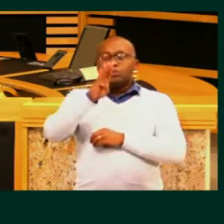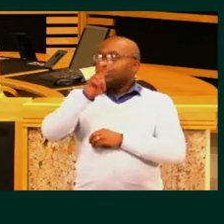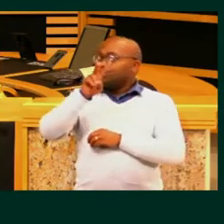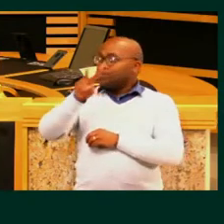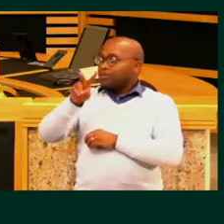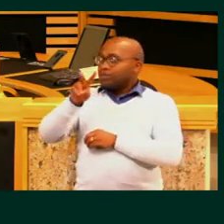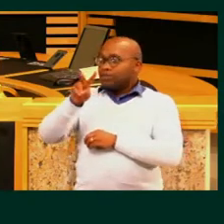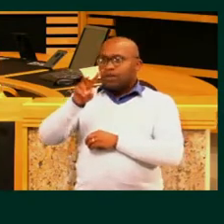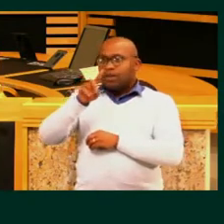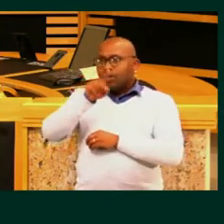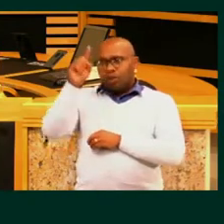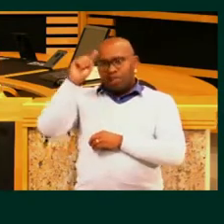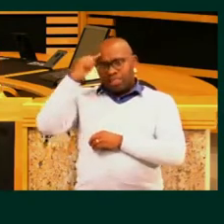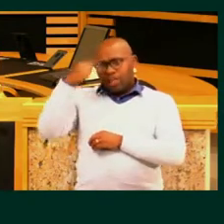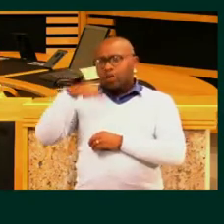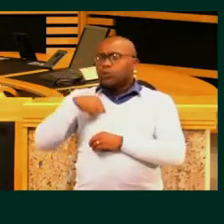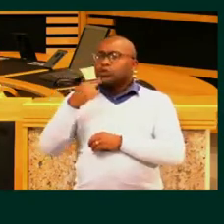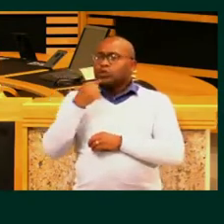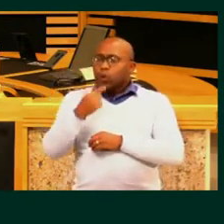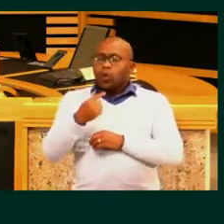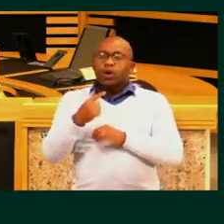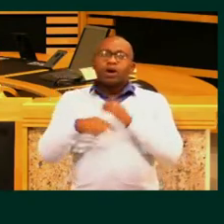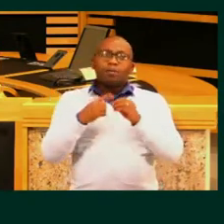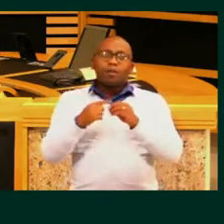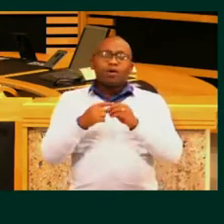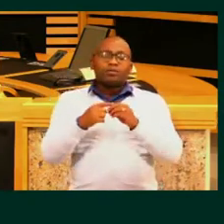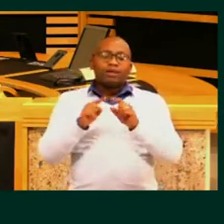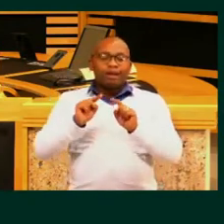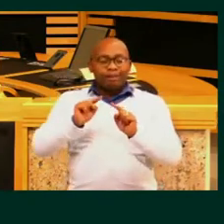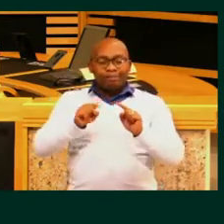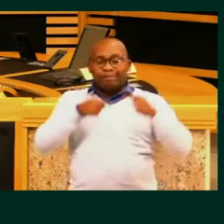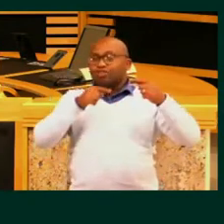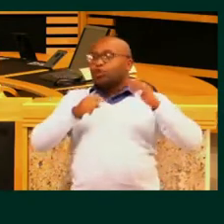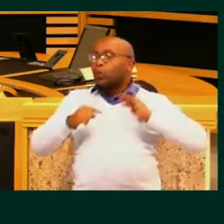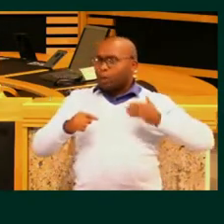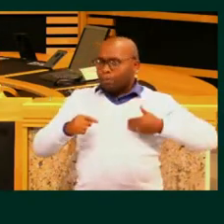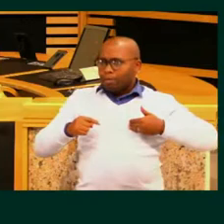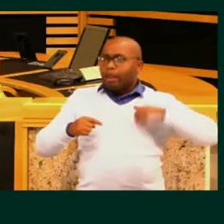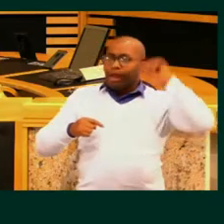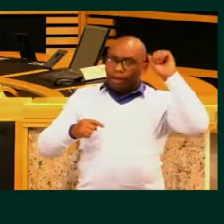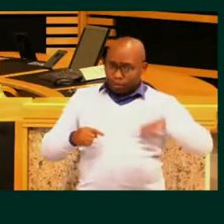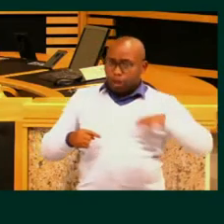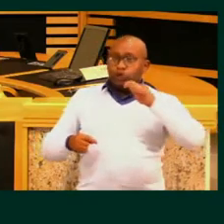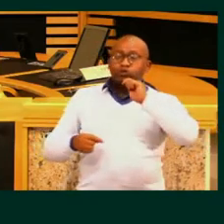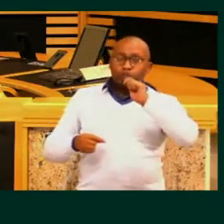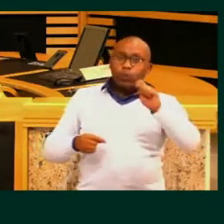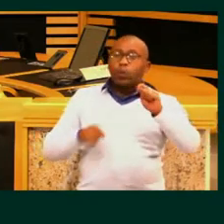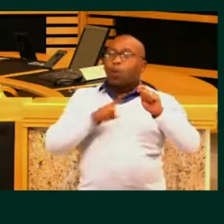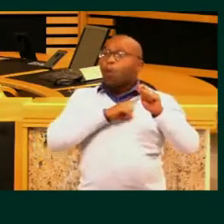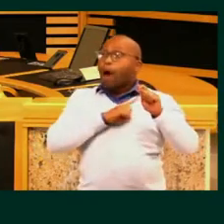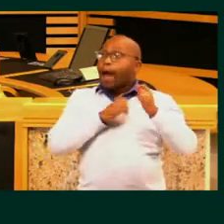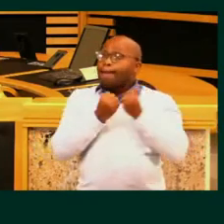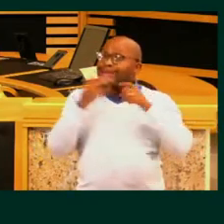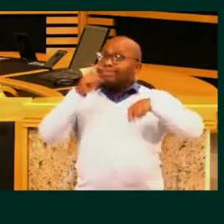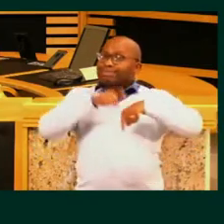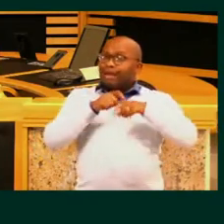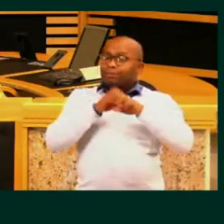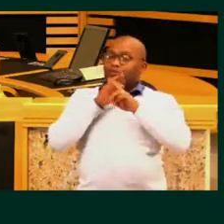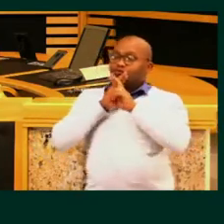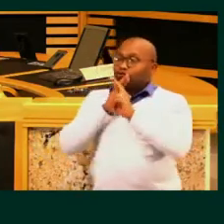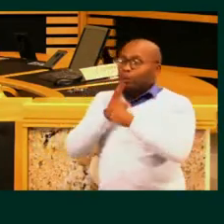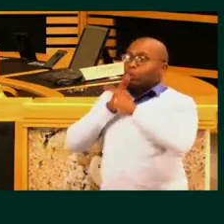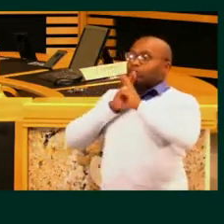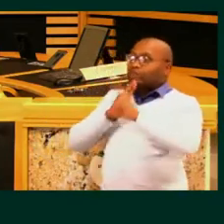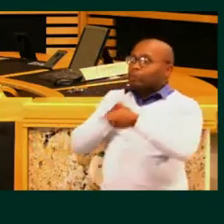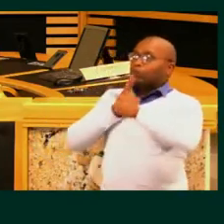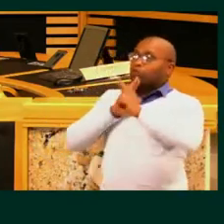against the women true because mostly that is what is being reported but the confirmed reports are saying that